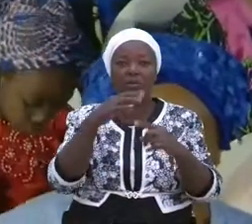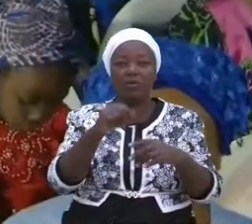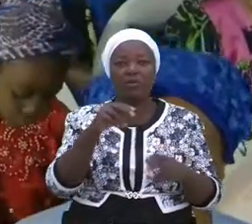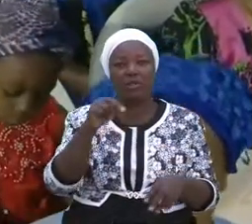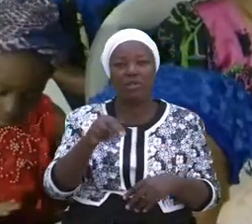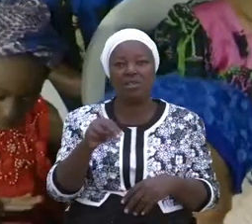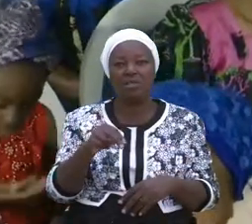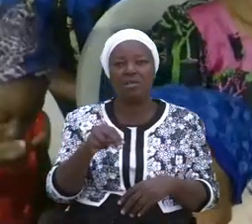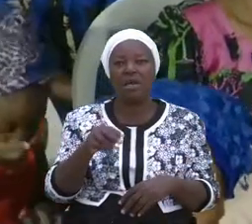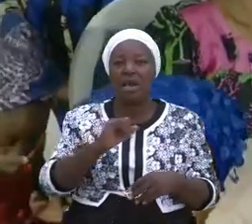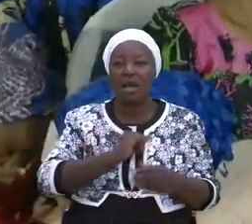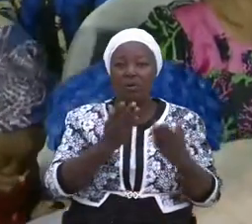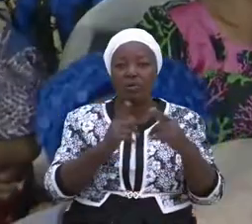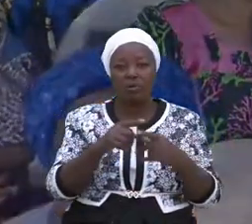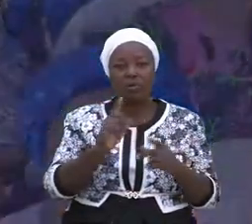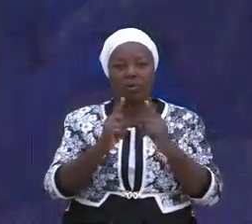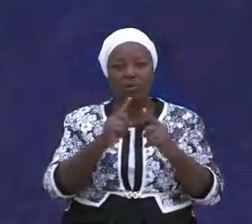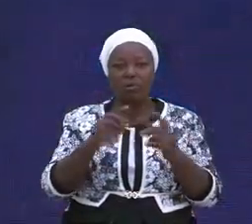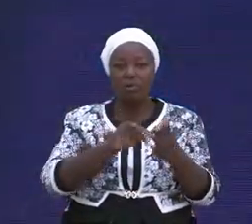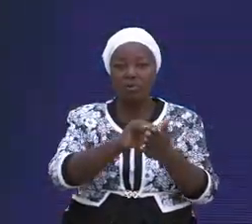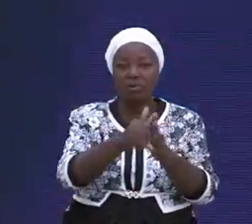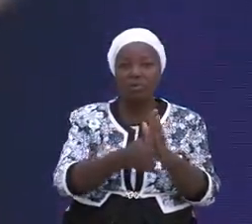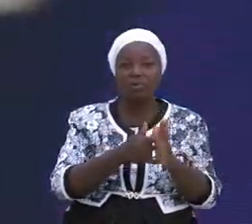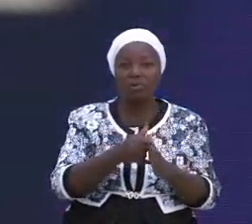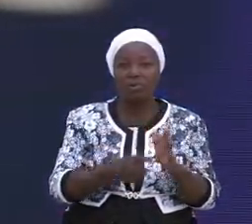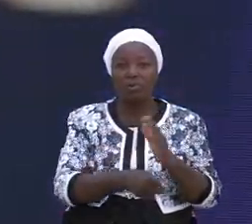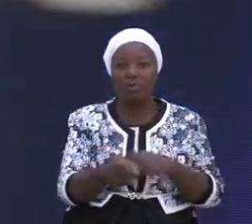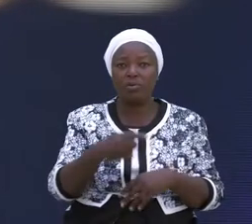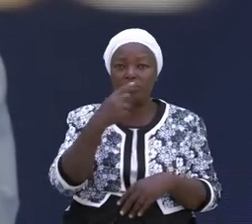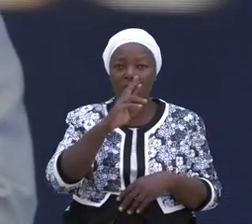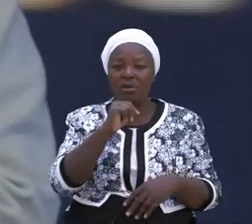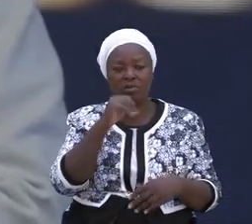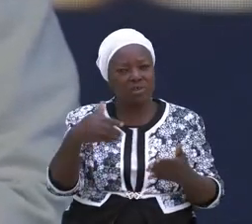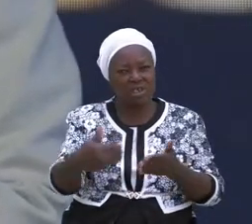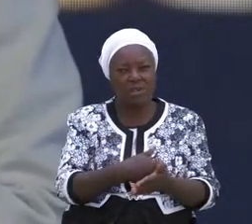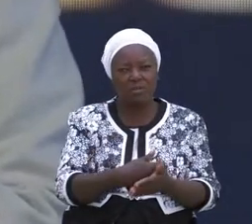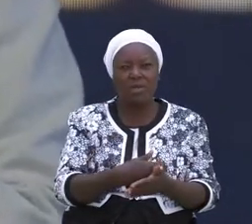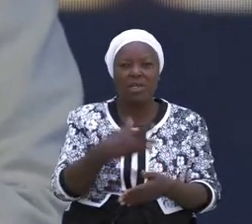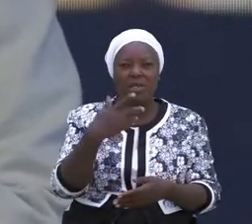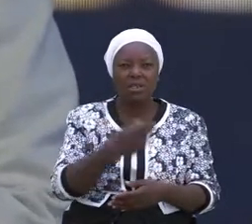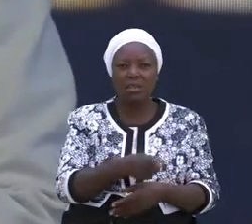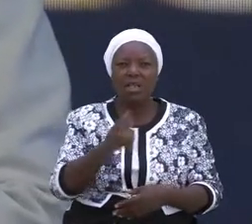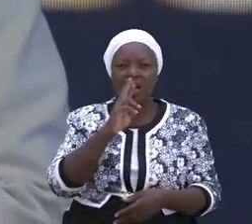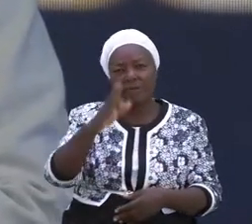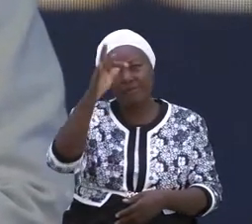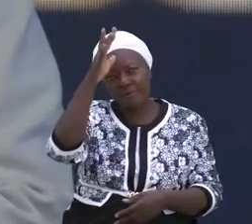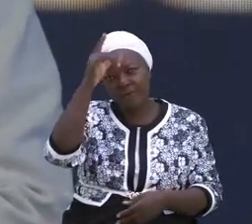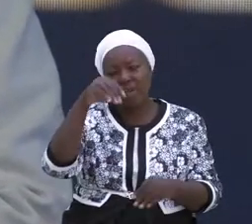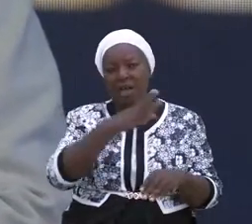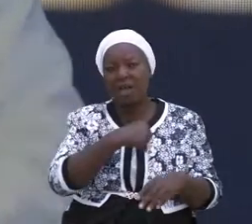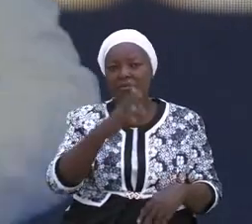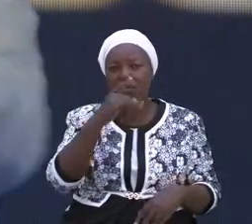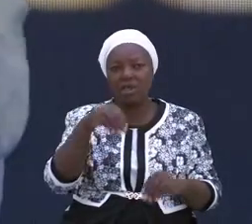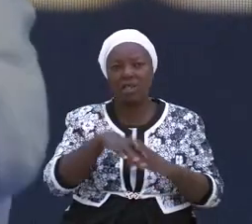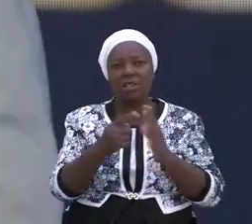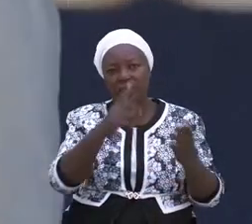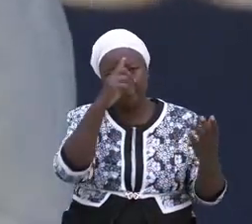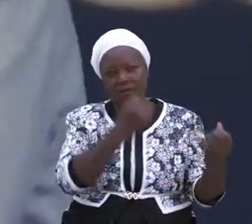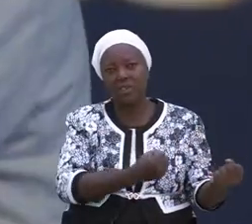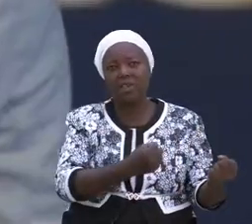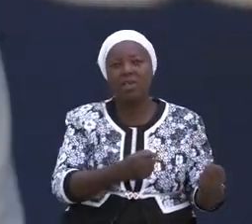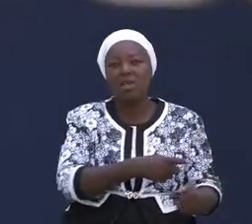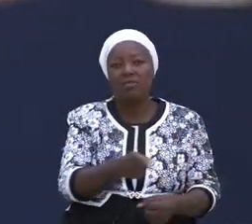to those who are not new, their fathers and mothers in the faith. They know the Lord.